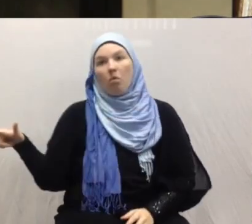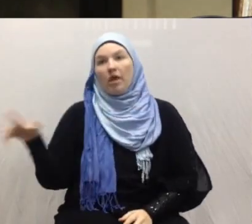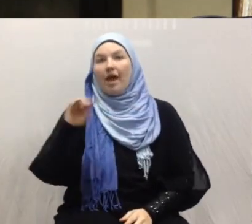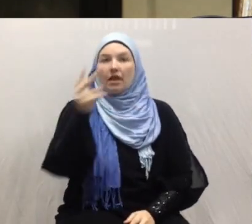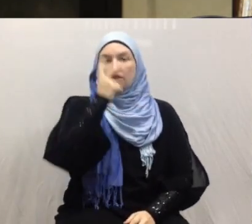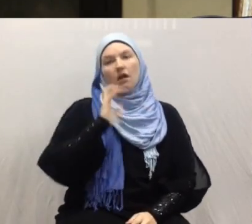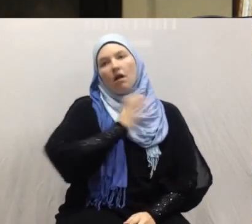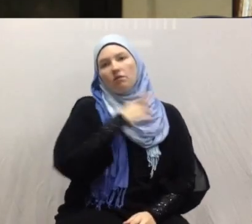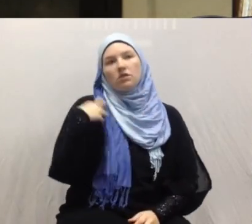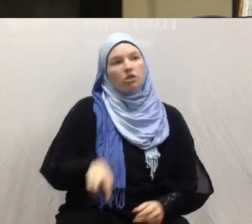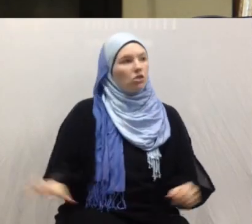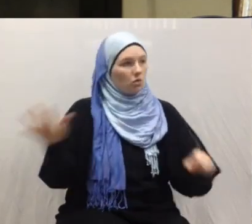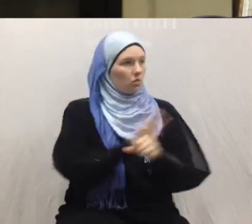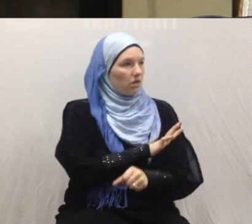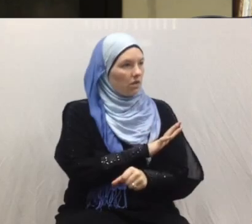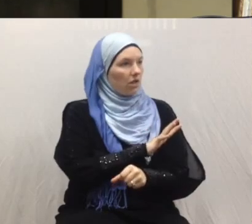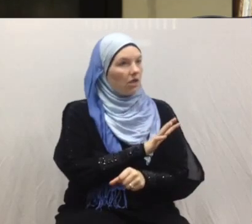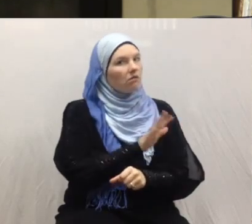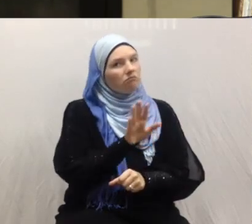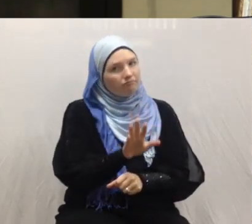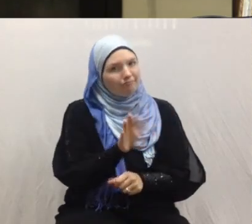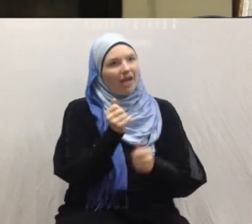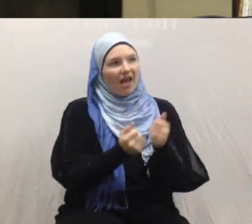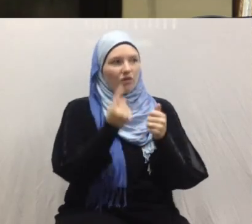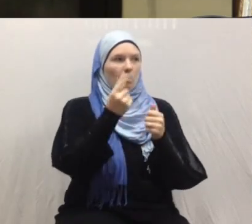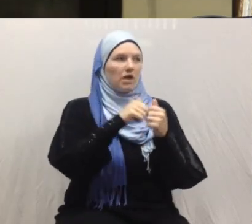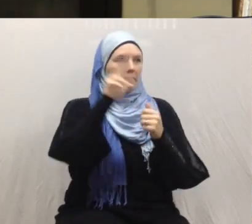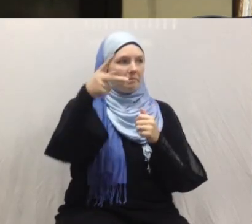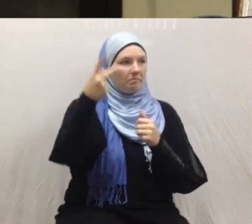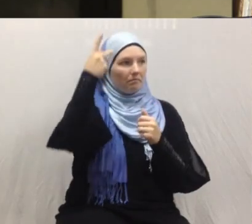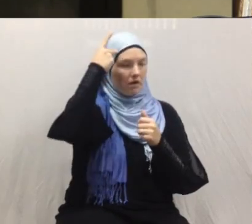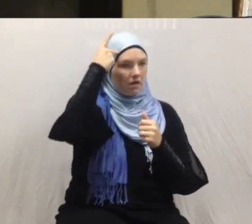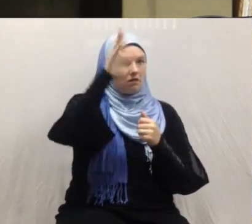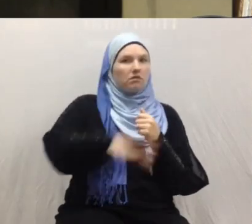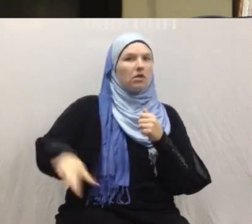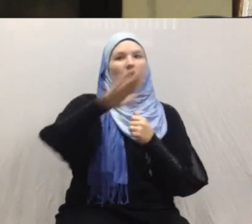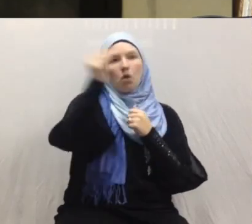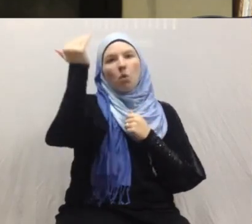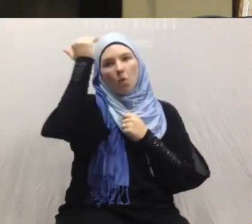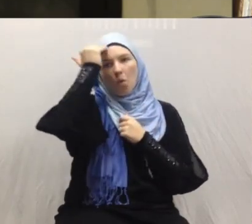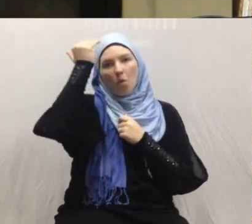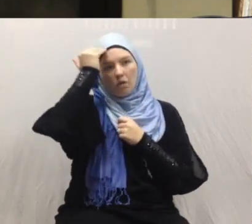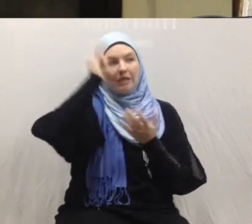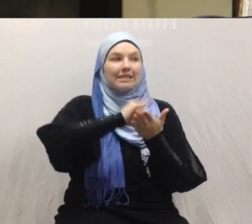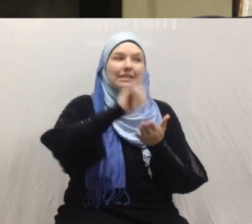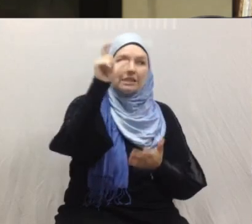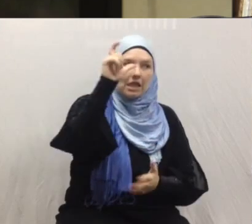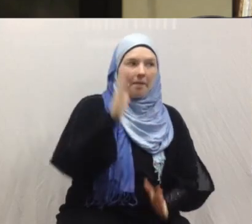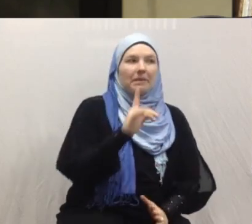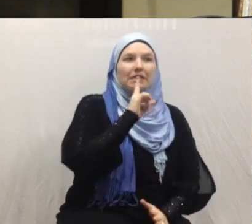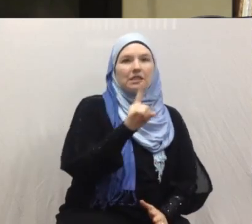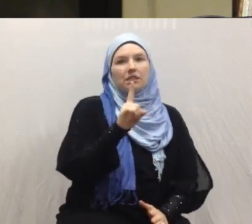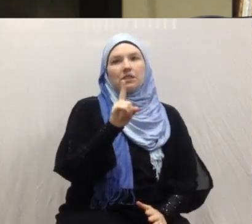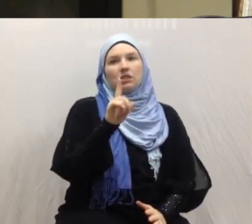itself. Even though everybody in the political arena at least knows that Islam is a religion